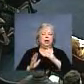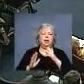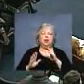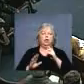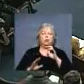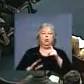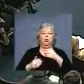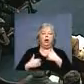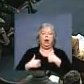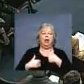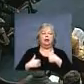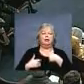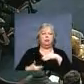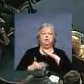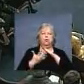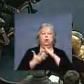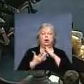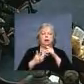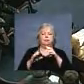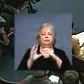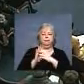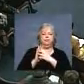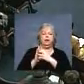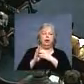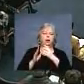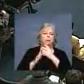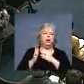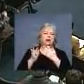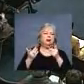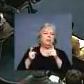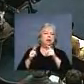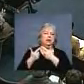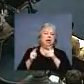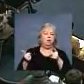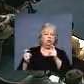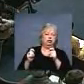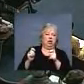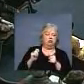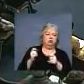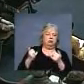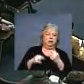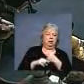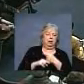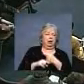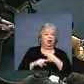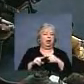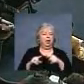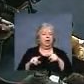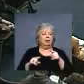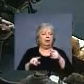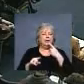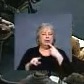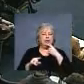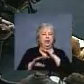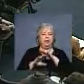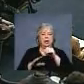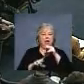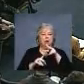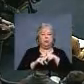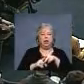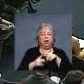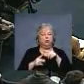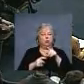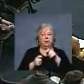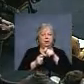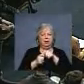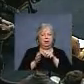modified today. Director Wright had asked that the resolution definitely not apply to a particular